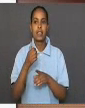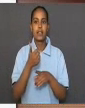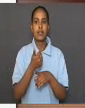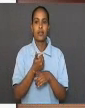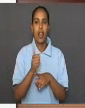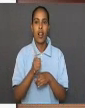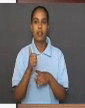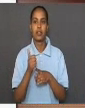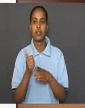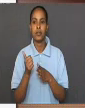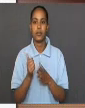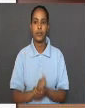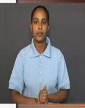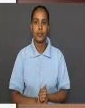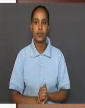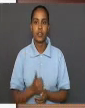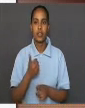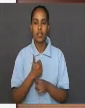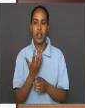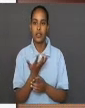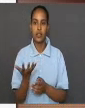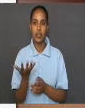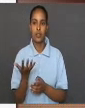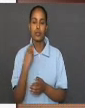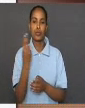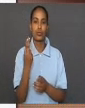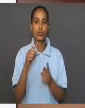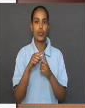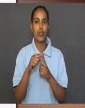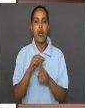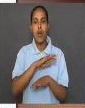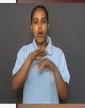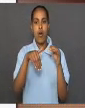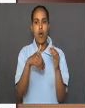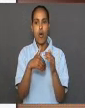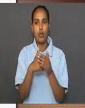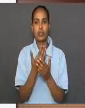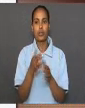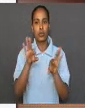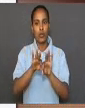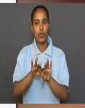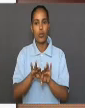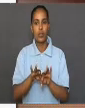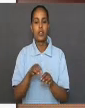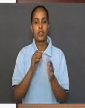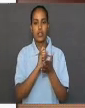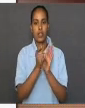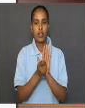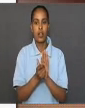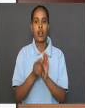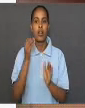stainless steel. Stainless steel is used for all sorts of things, such